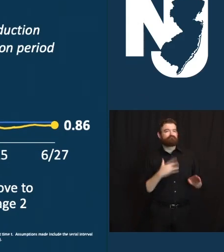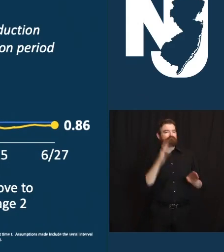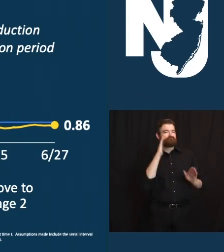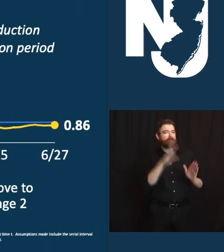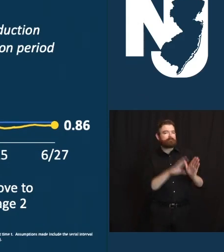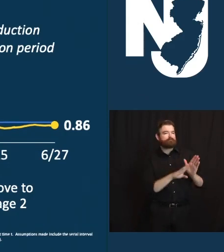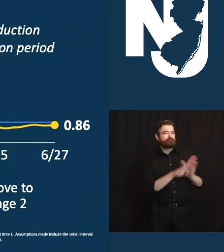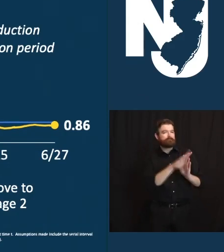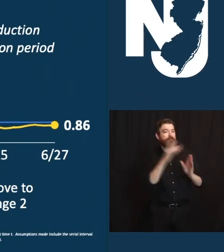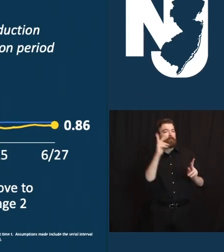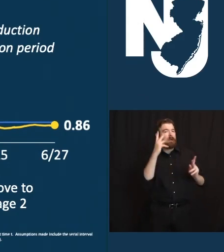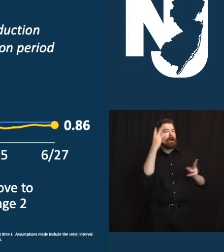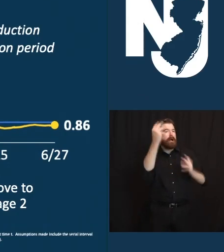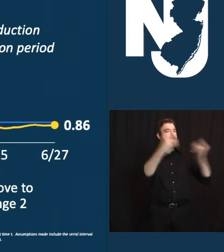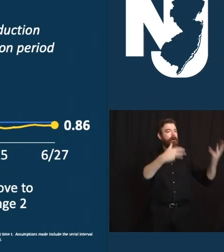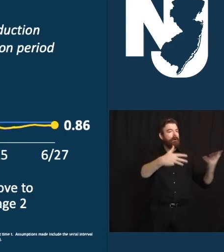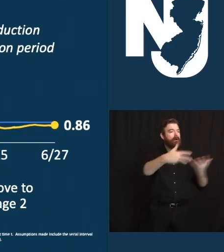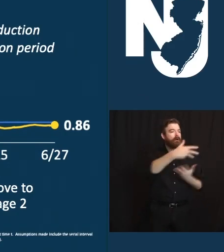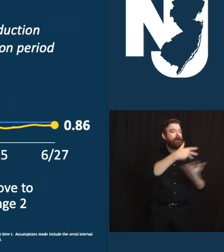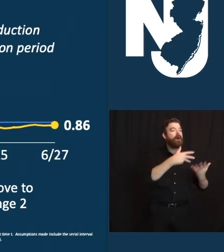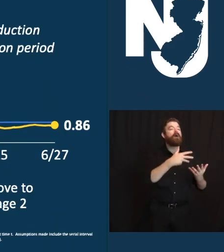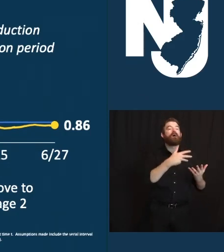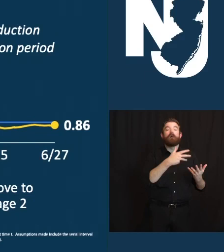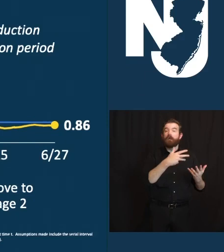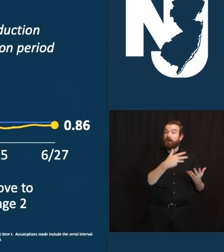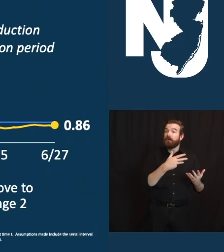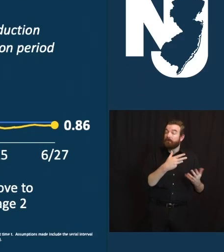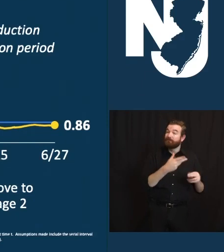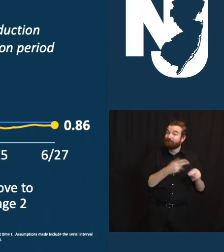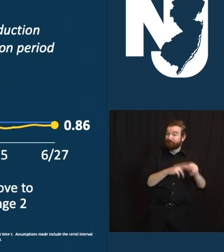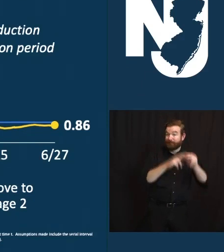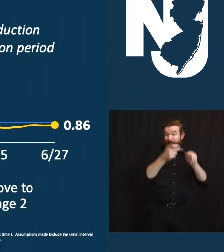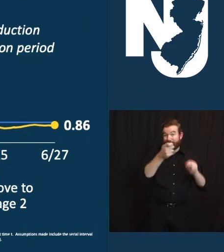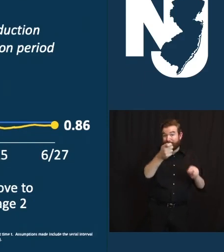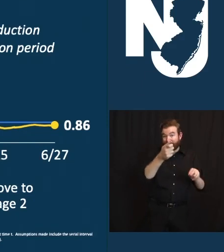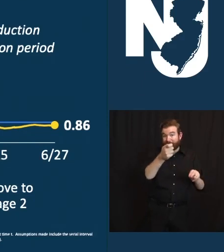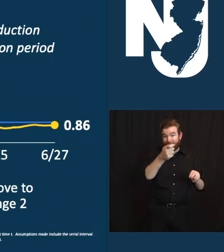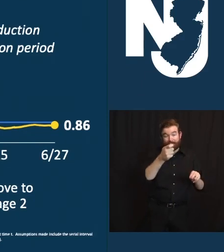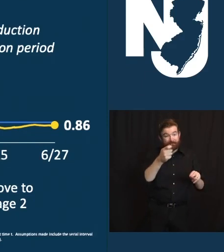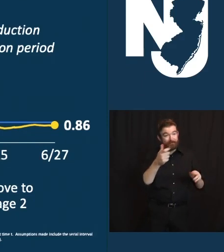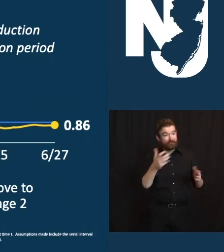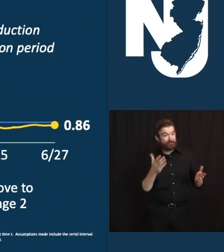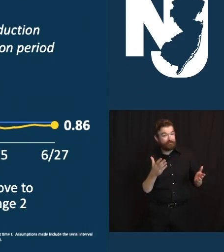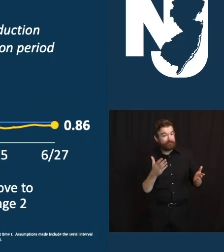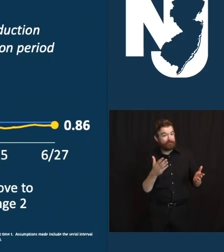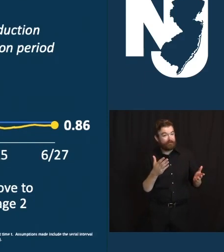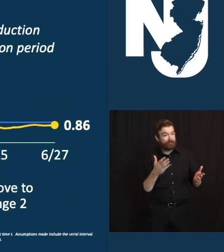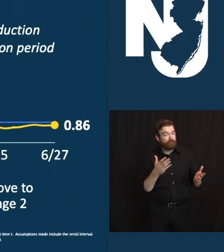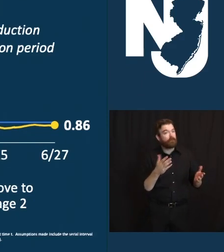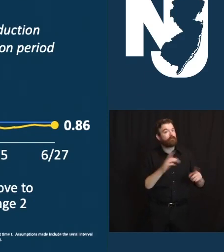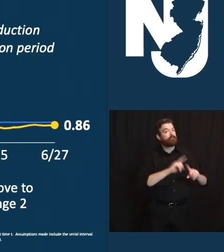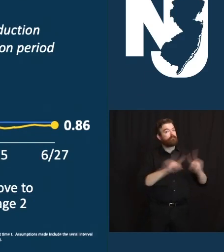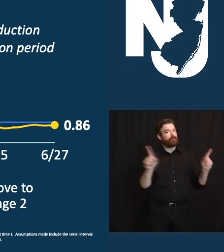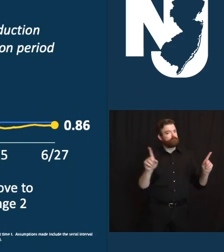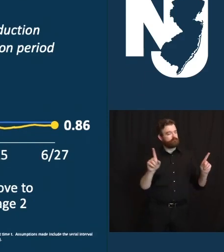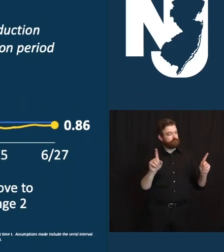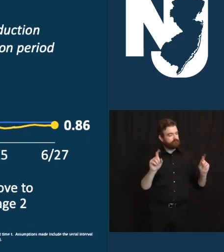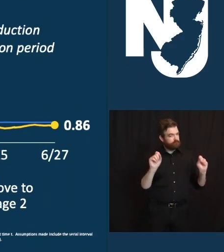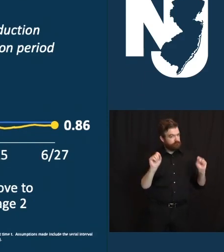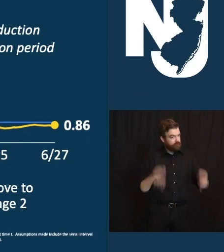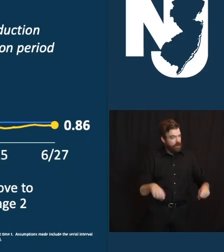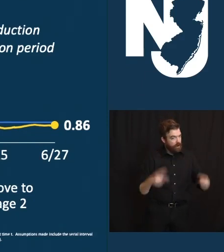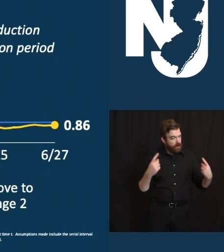able to keep this increase in check, but we know that we can also quickly lose control of this virus, and keeping this number from going